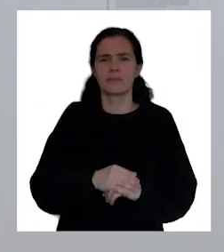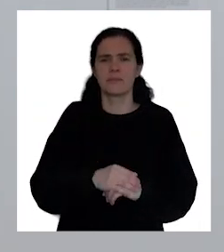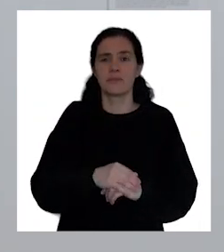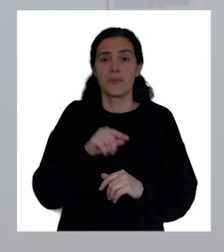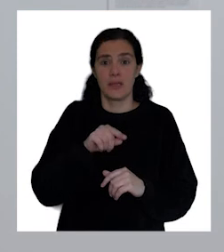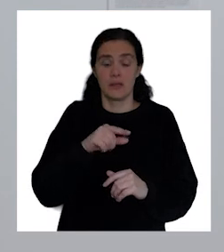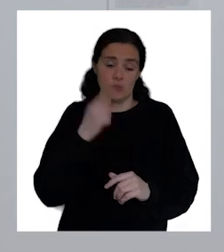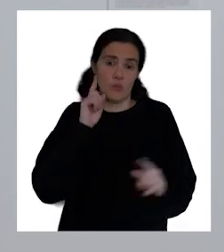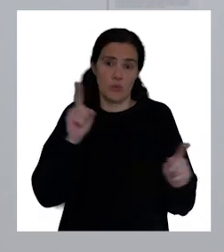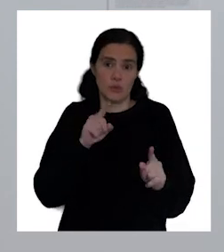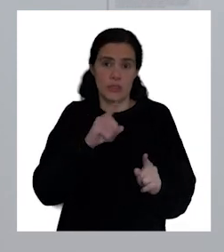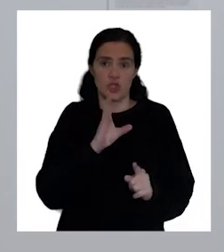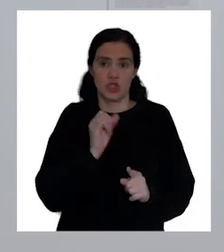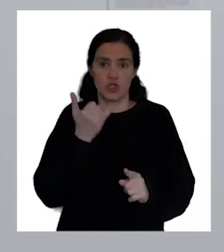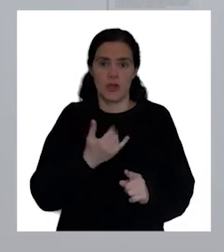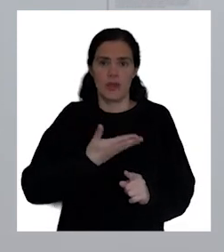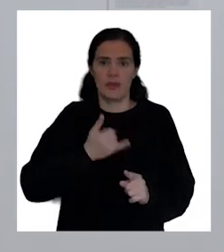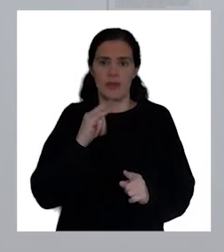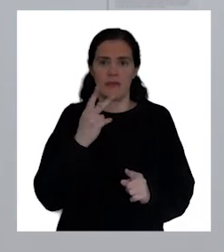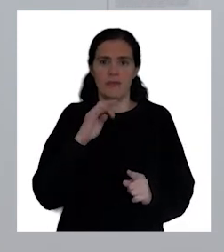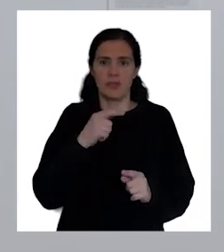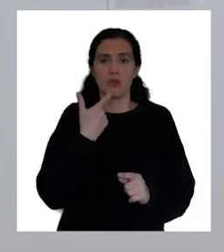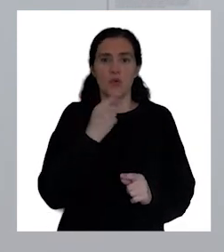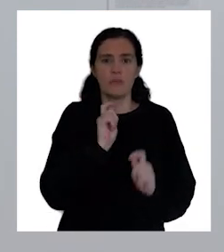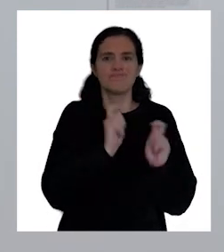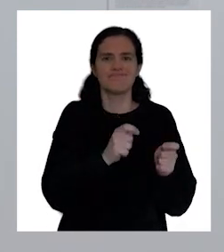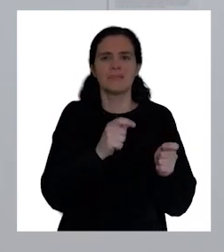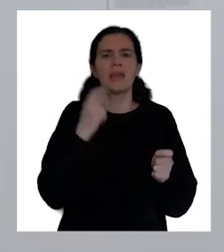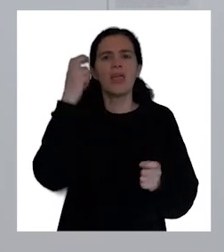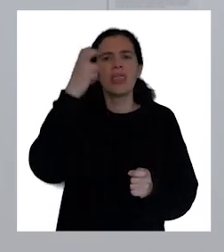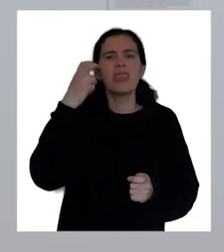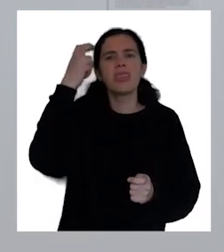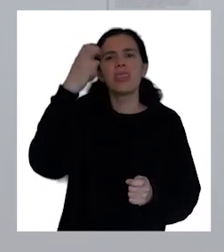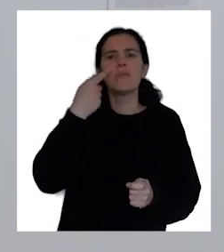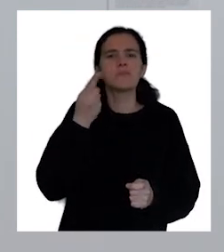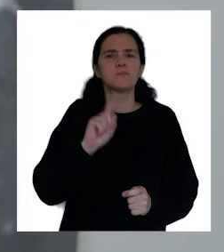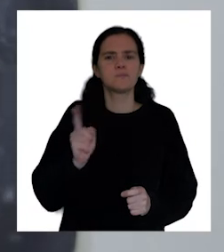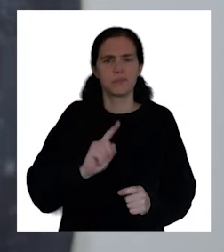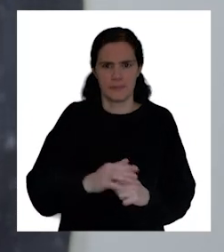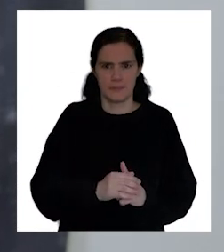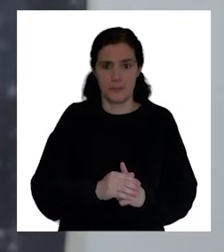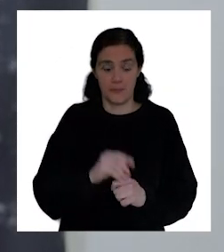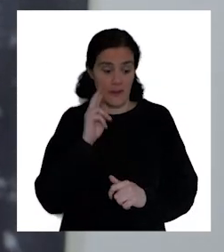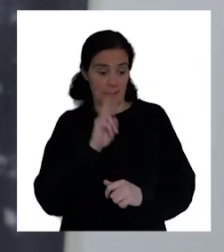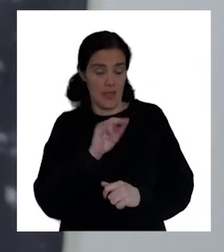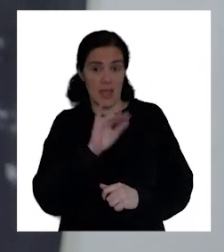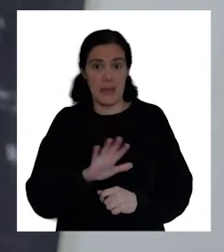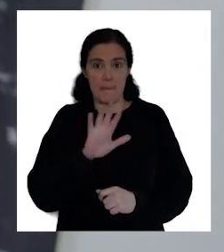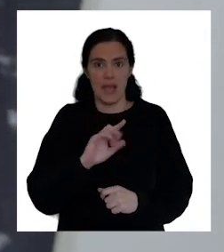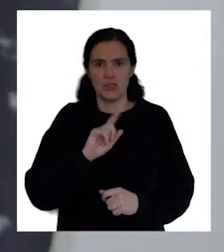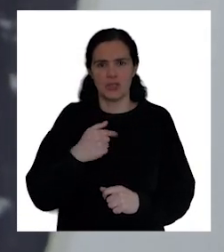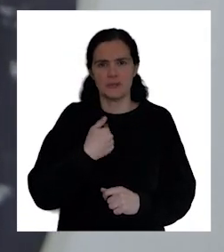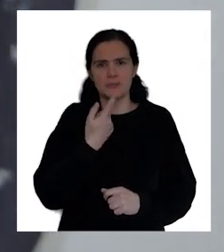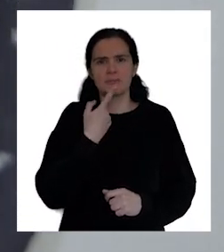this record by Joy Division is called Unknown Pleasure. And to look at this image